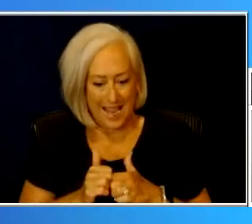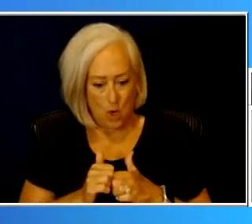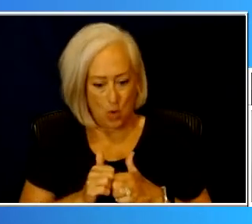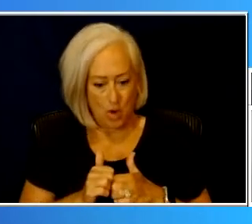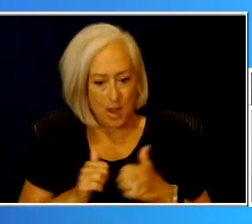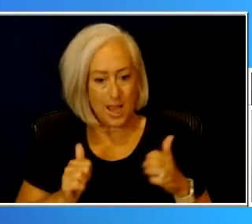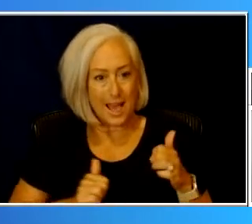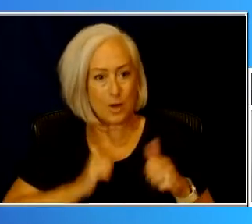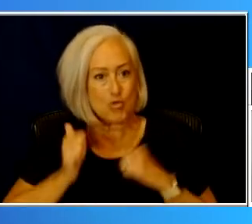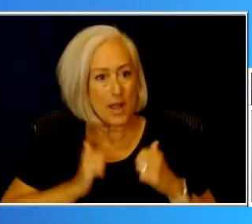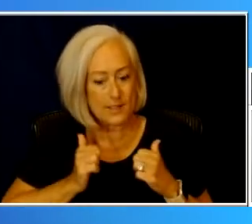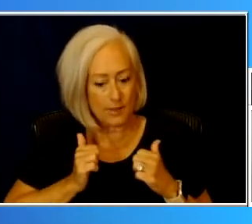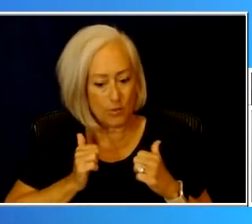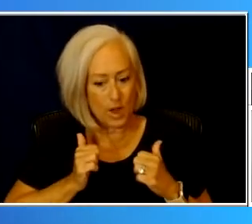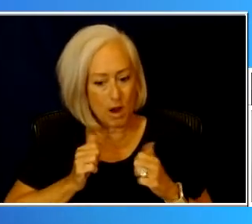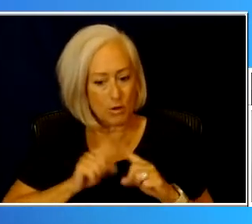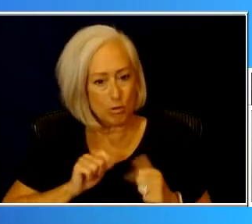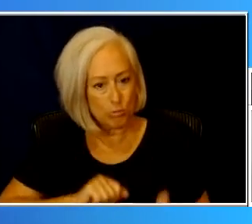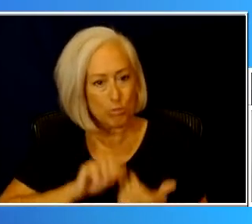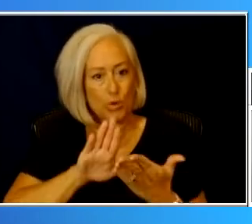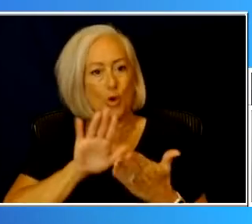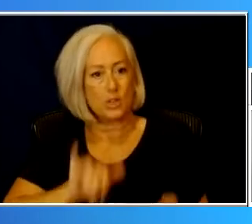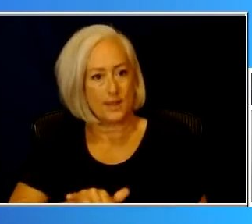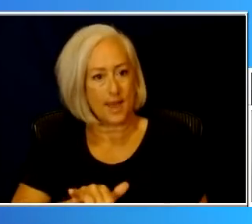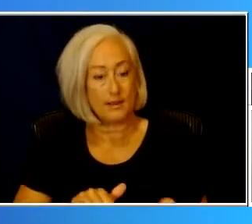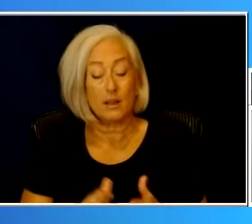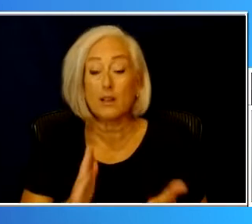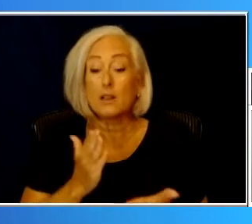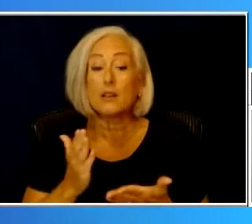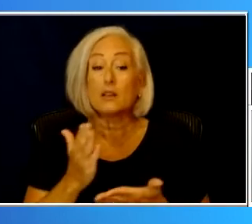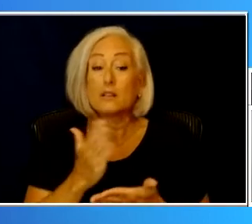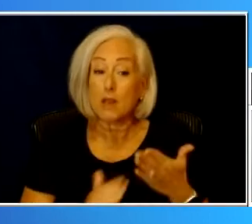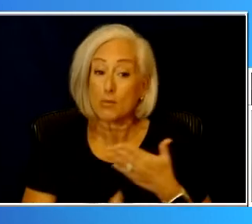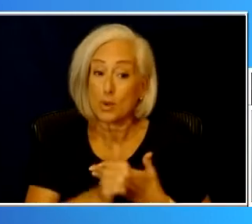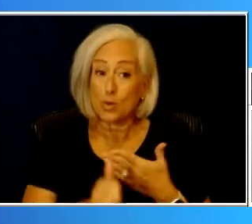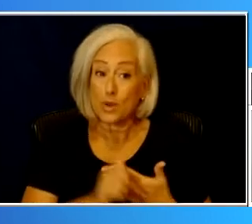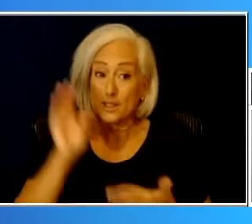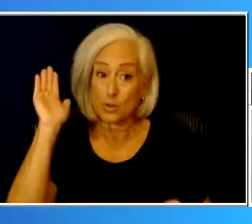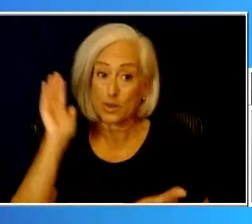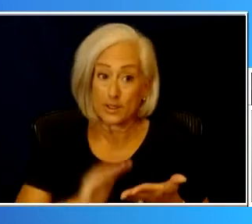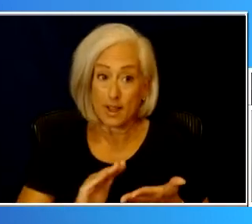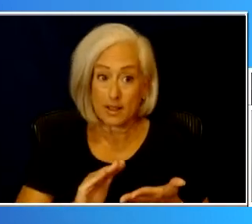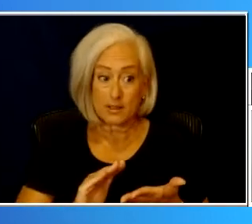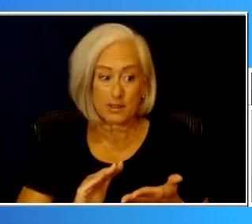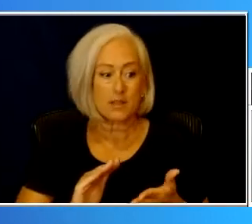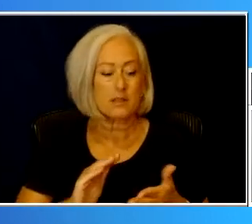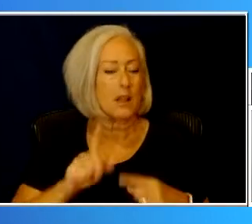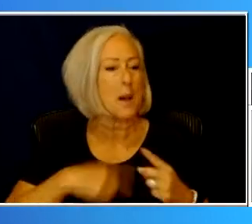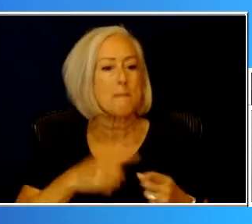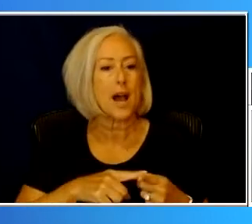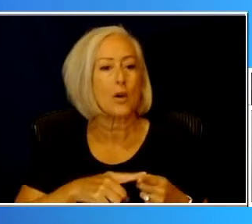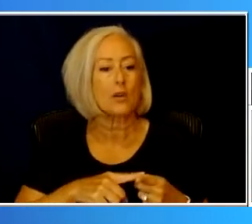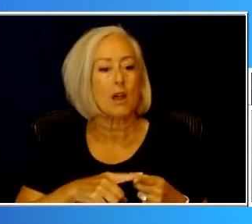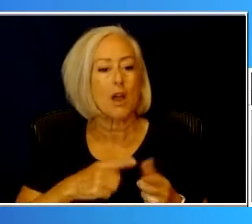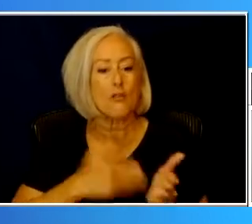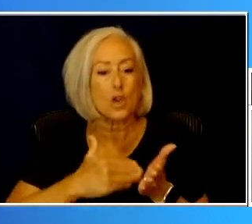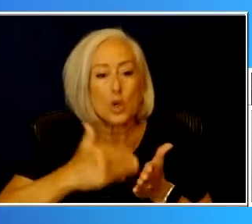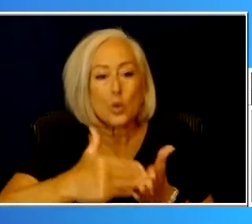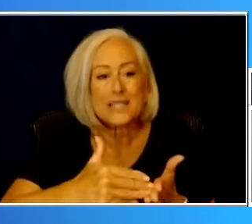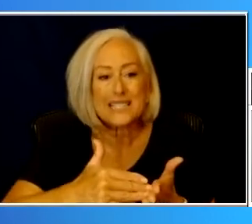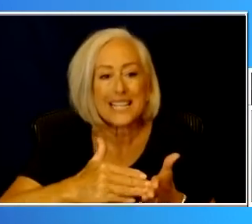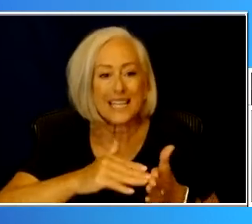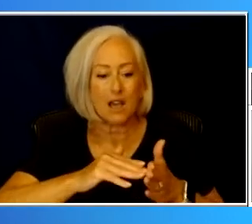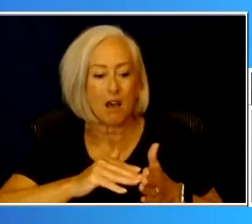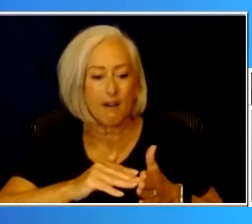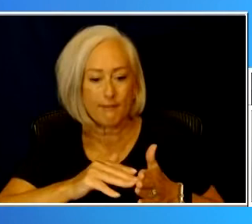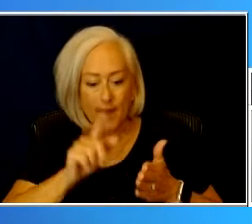So some risk reduction efforts are about the frequency of exam, ultrasound, CA-125. Some are about